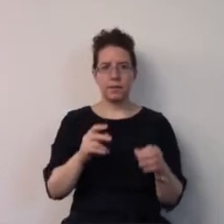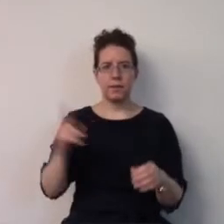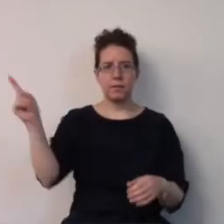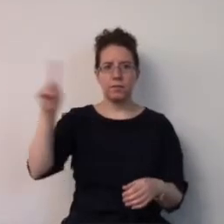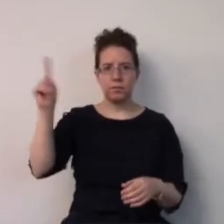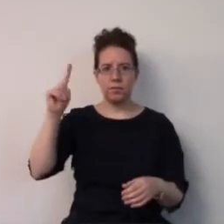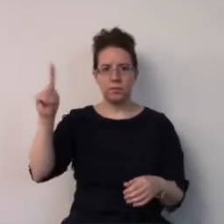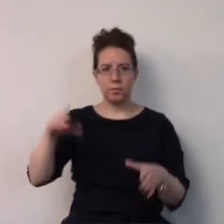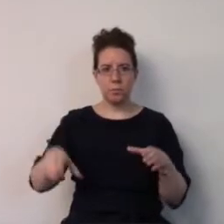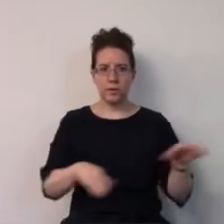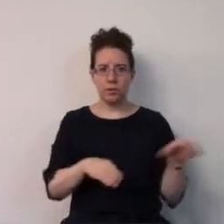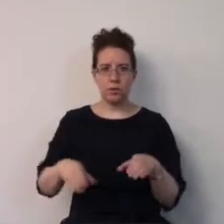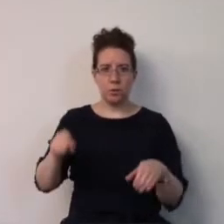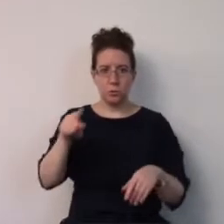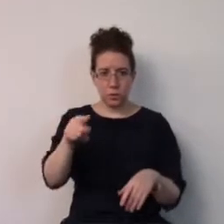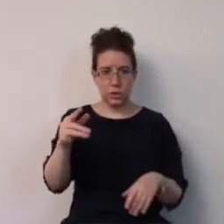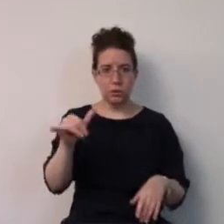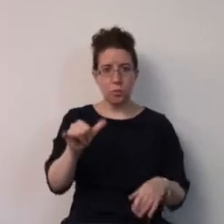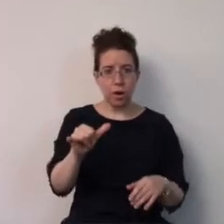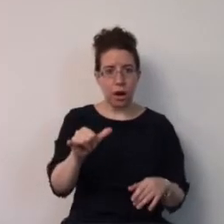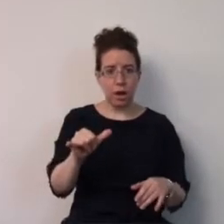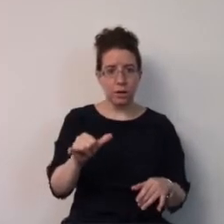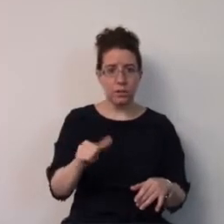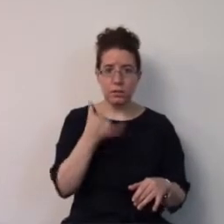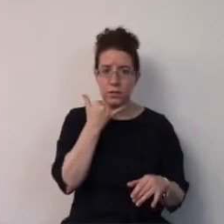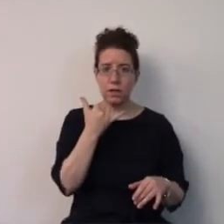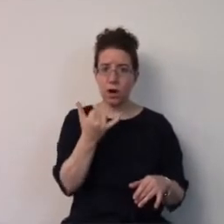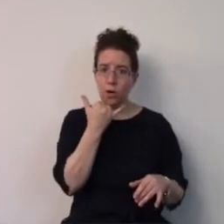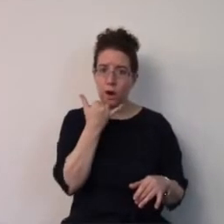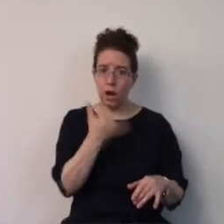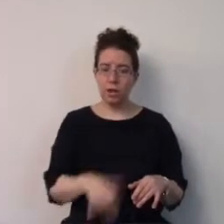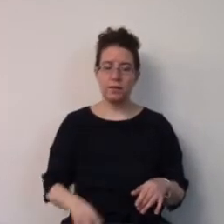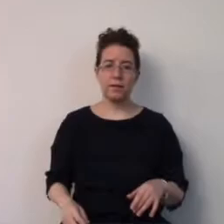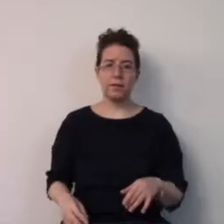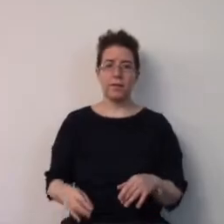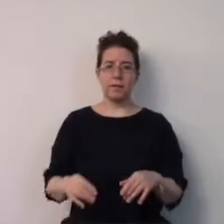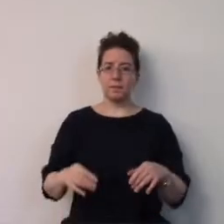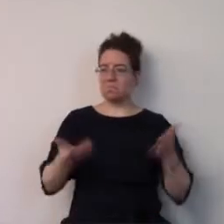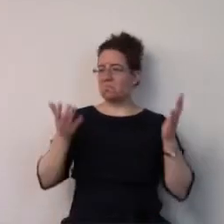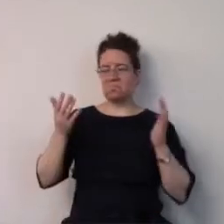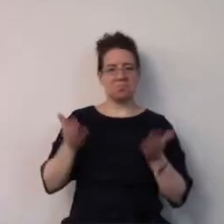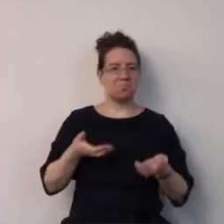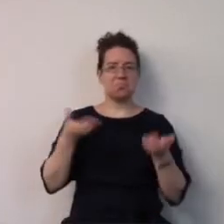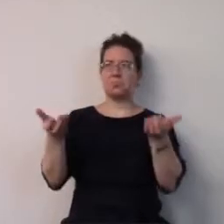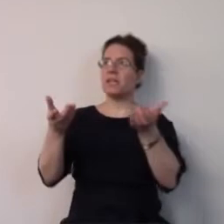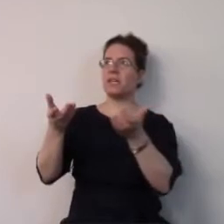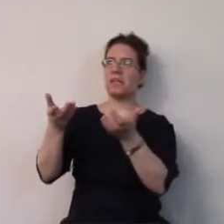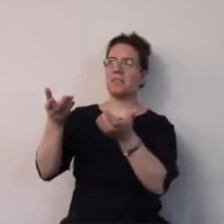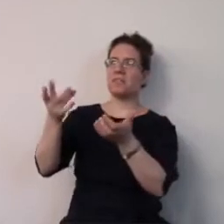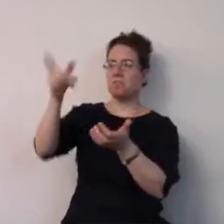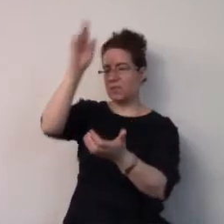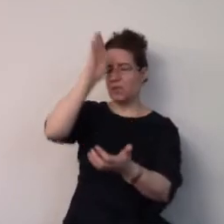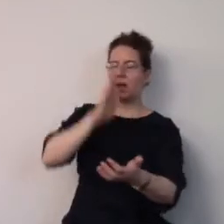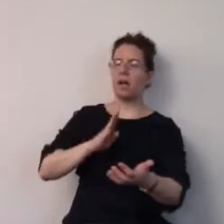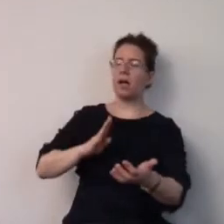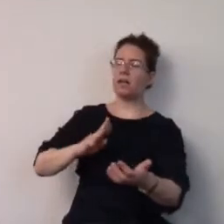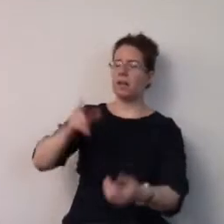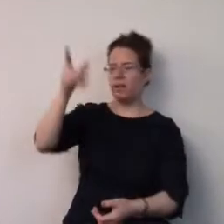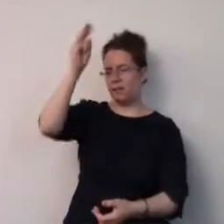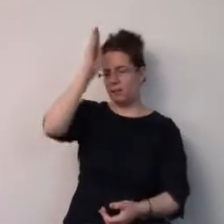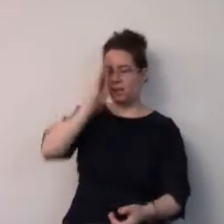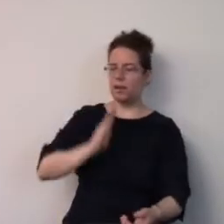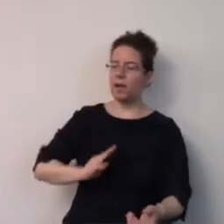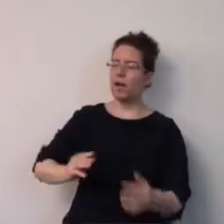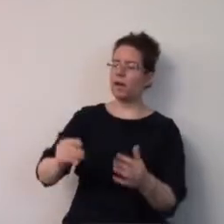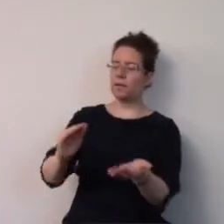love. Yes, God. Hallelujah. This is how the gospel works. God makes it true. Hallelujah to everyone's heart on